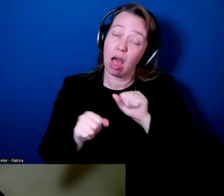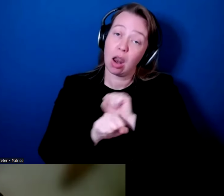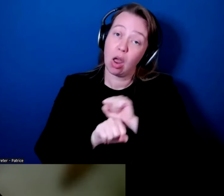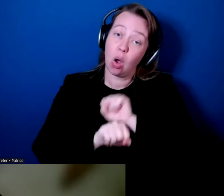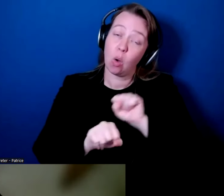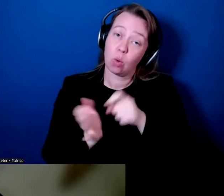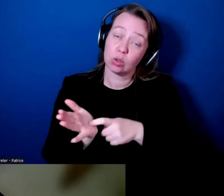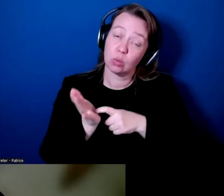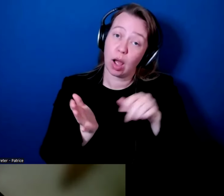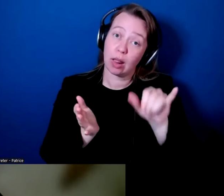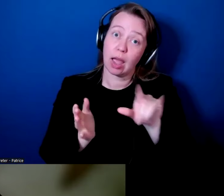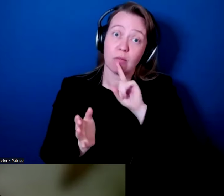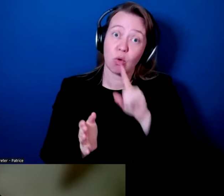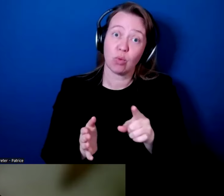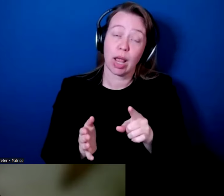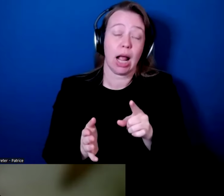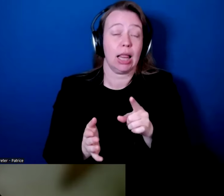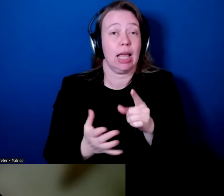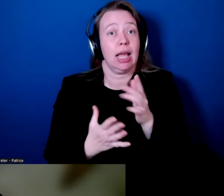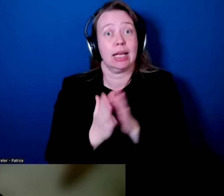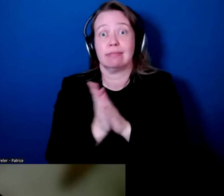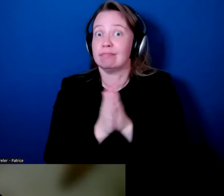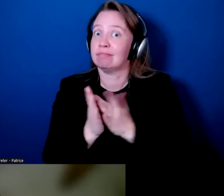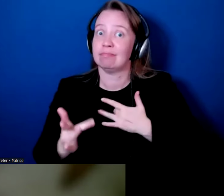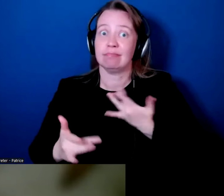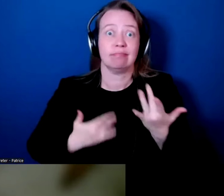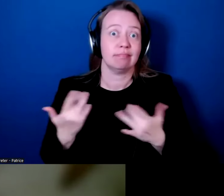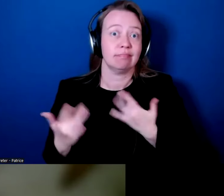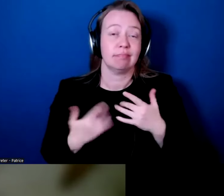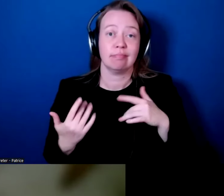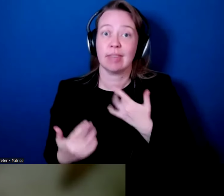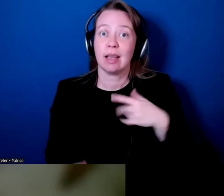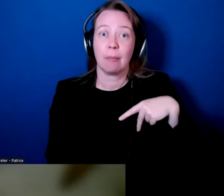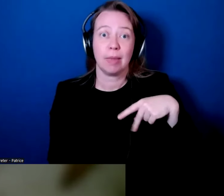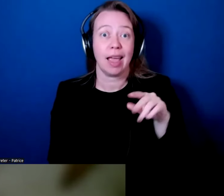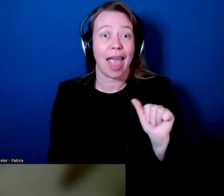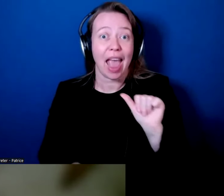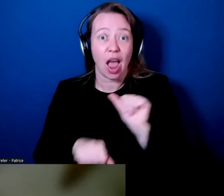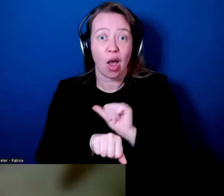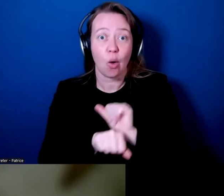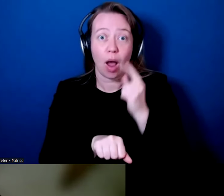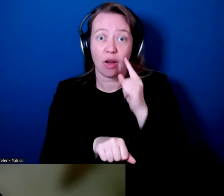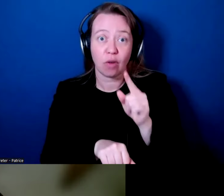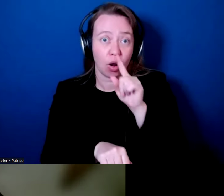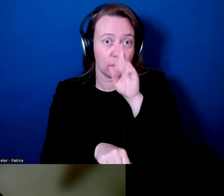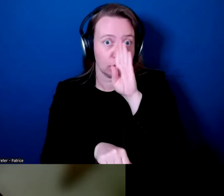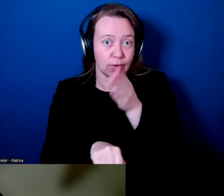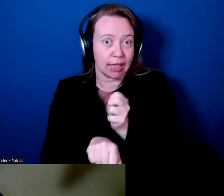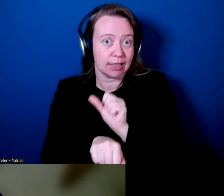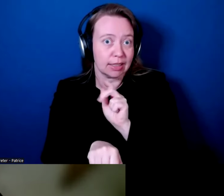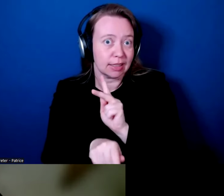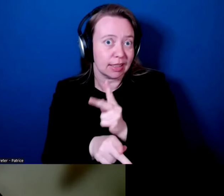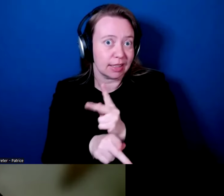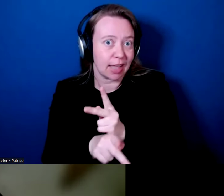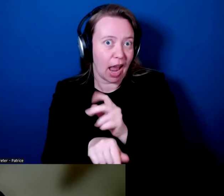And I'm really excited about the Direct Care Workforce Strategies Center TA work and the potential there to kind of workshop some